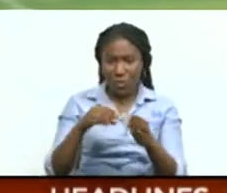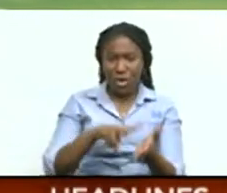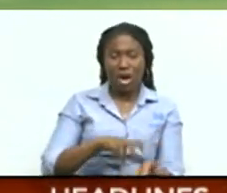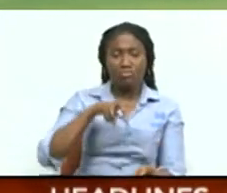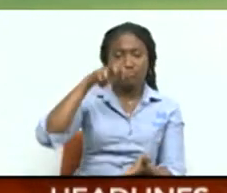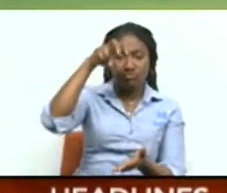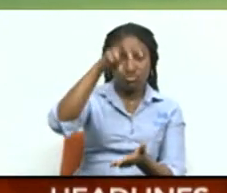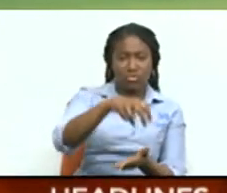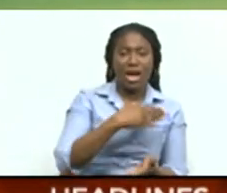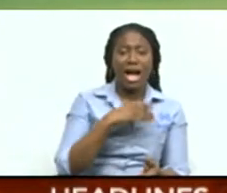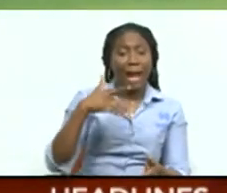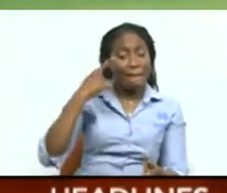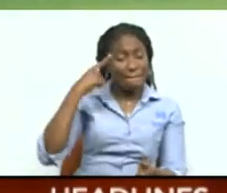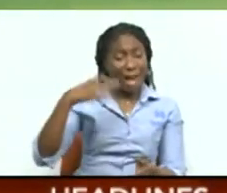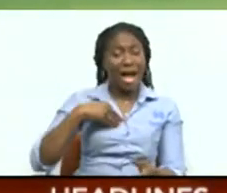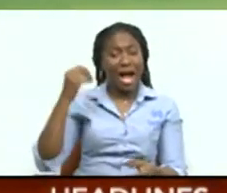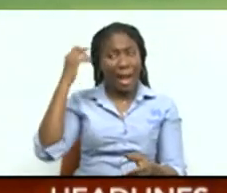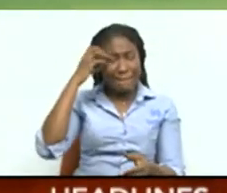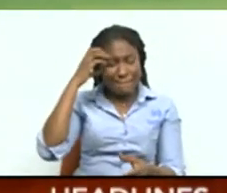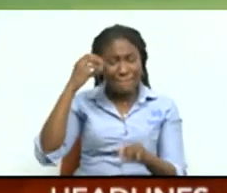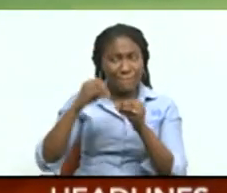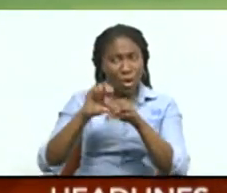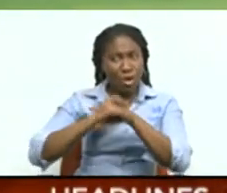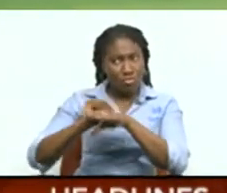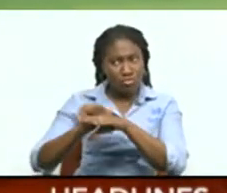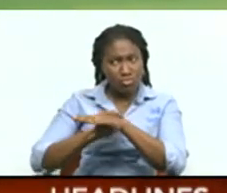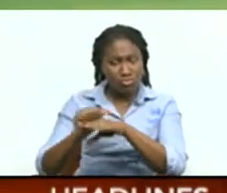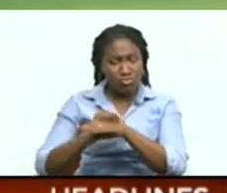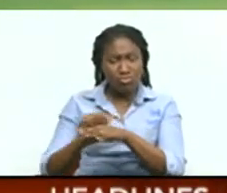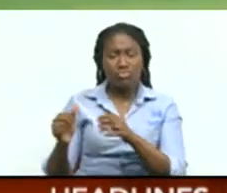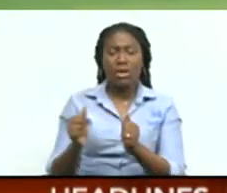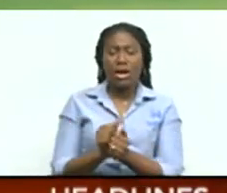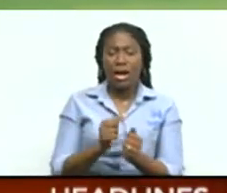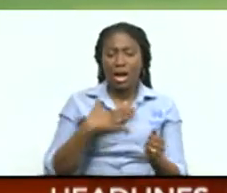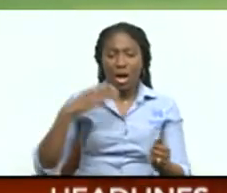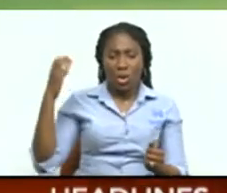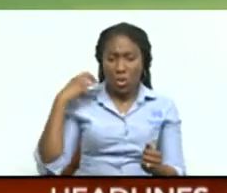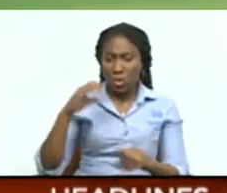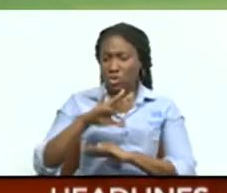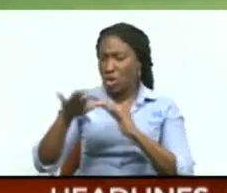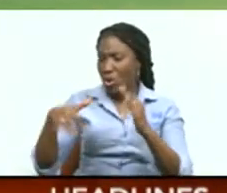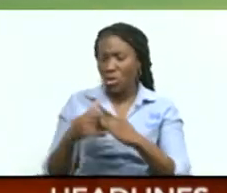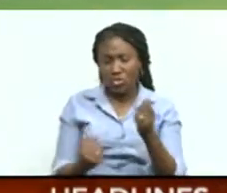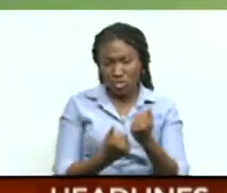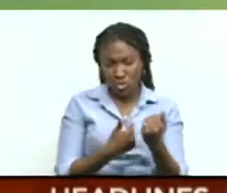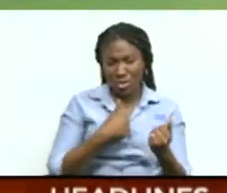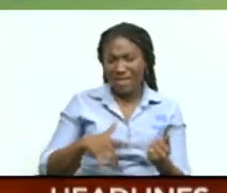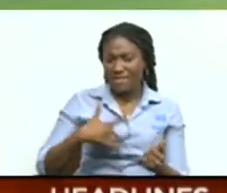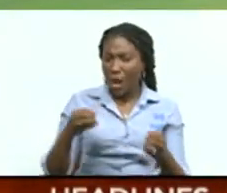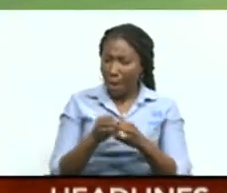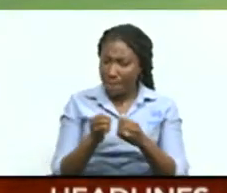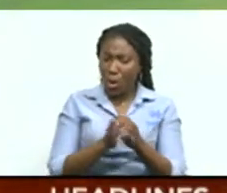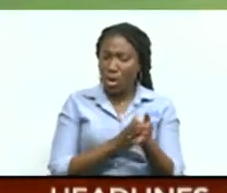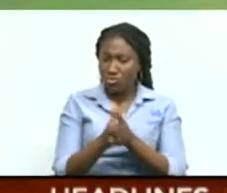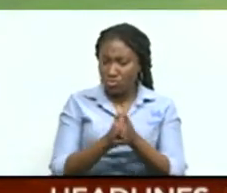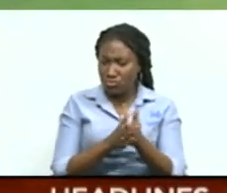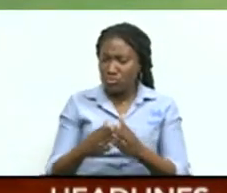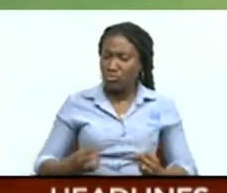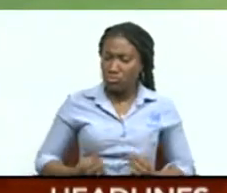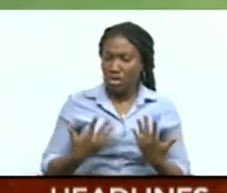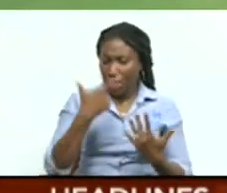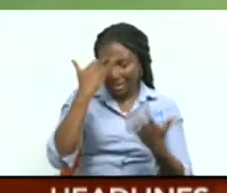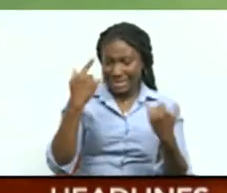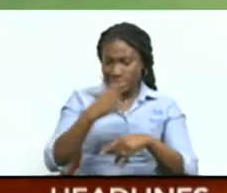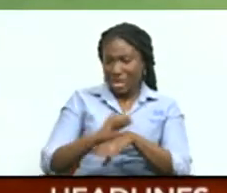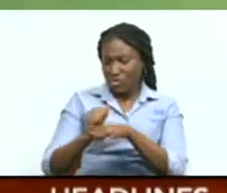I believe I'm more prepared mentally and physically with the help of my coaches and everyone around. I feel more motivated as today we are training